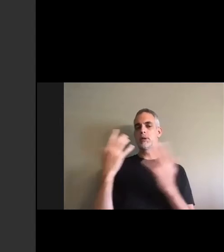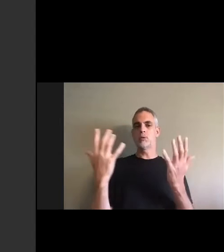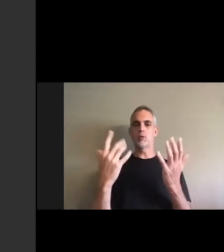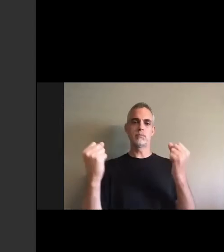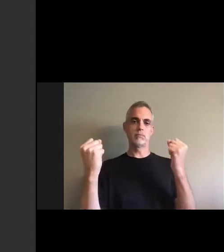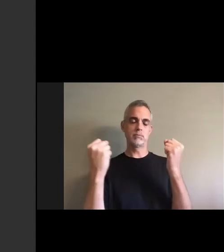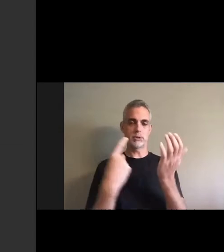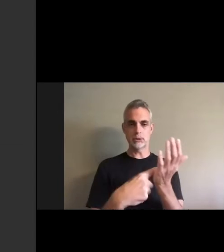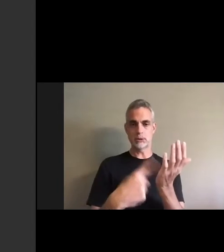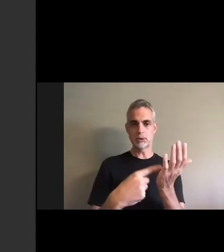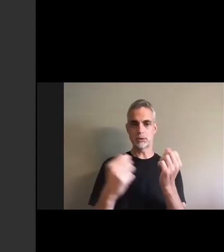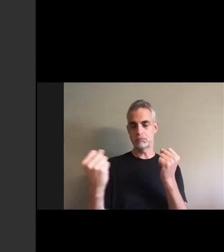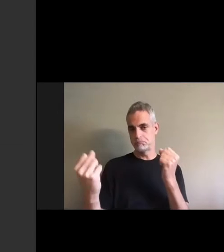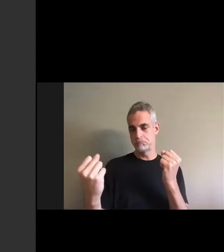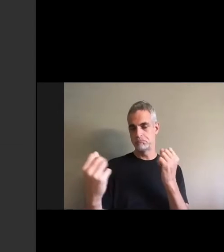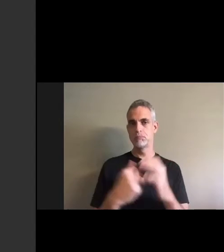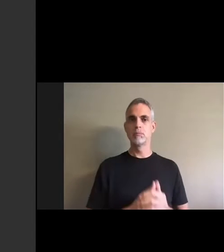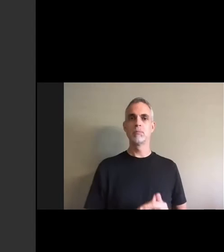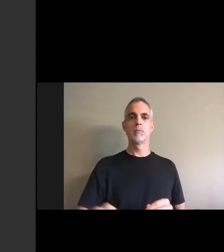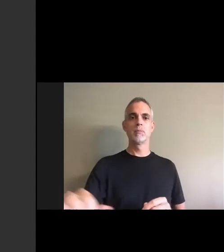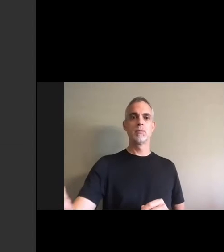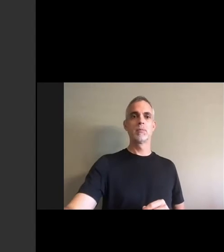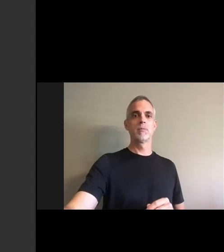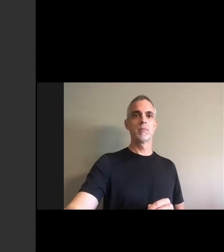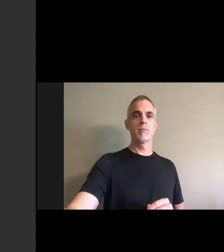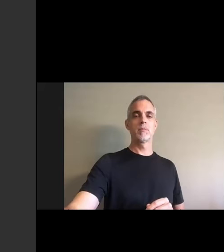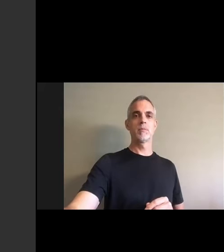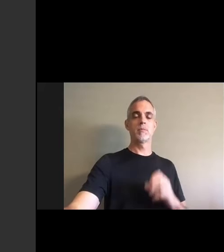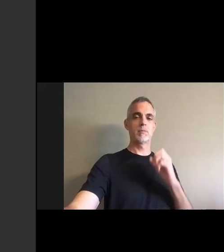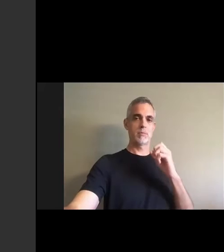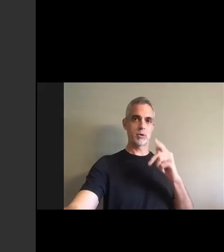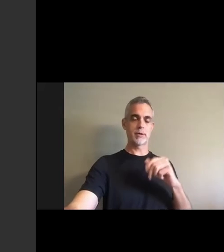knows and understands what the discussion is about.